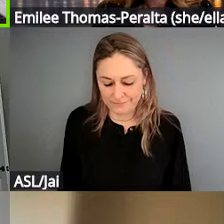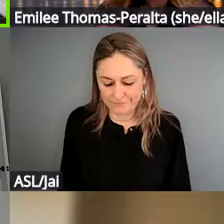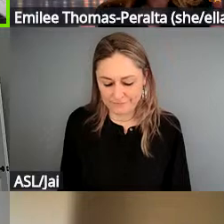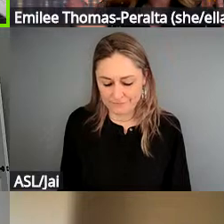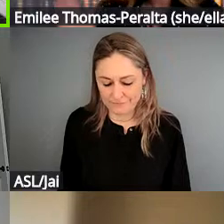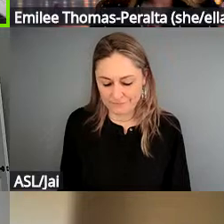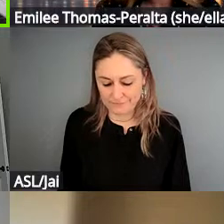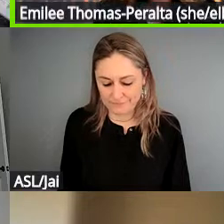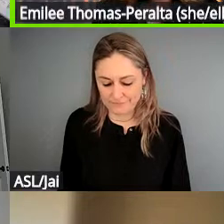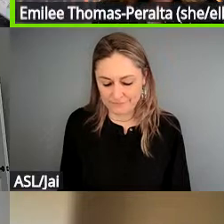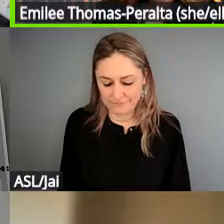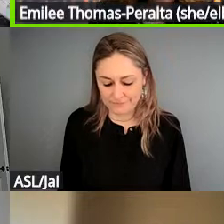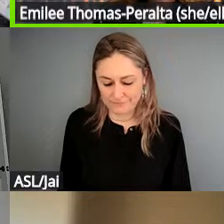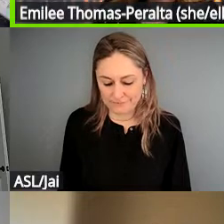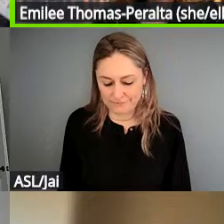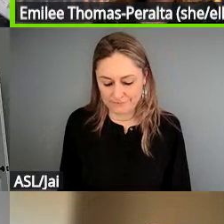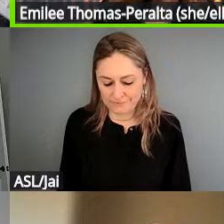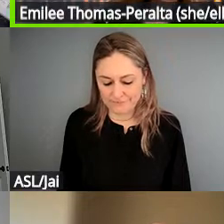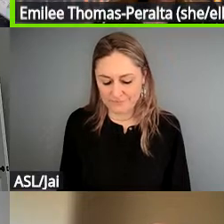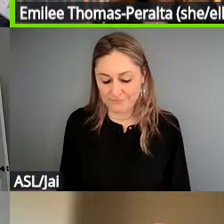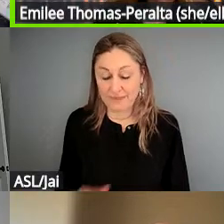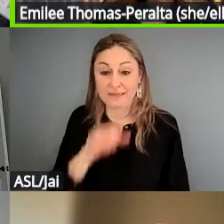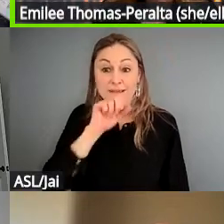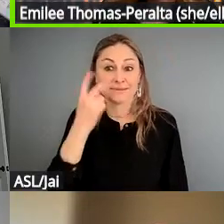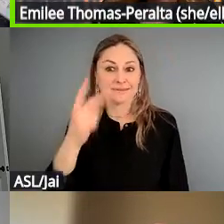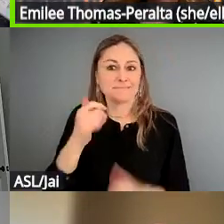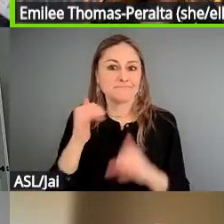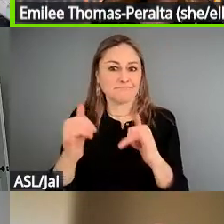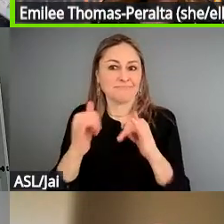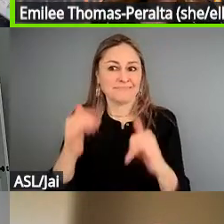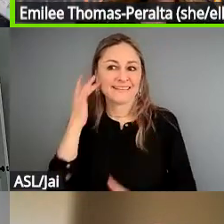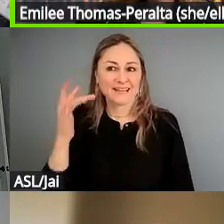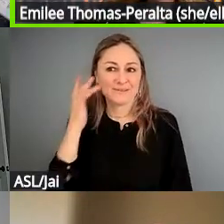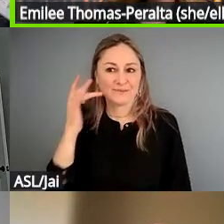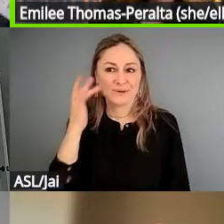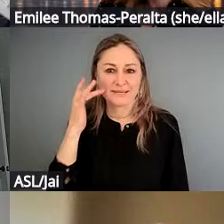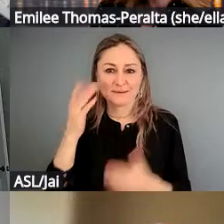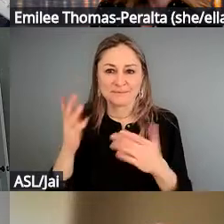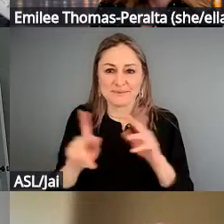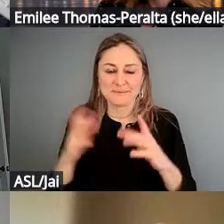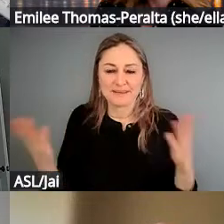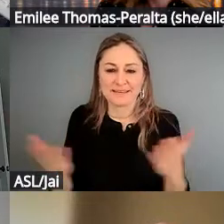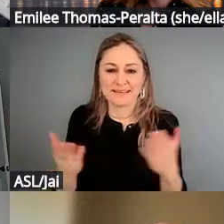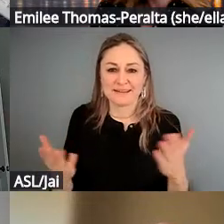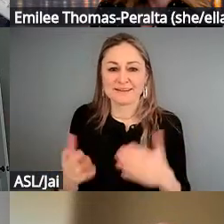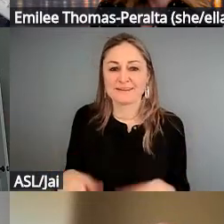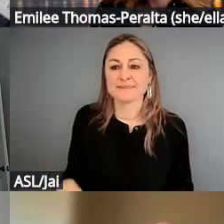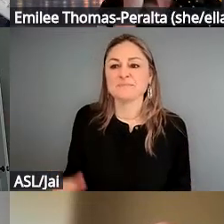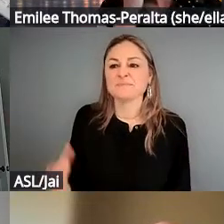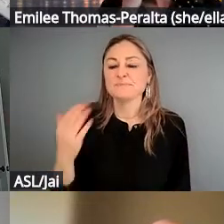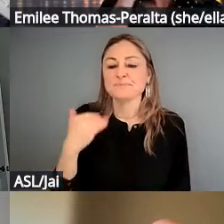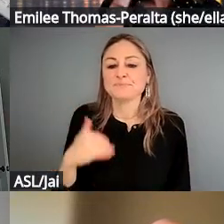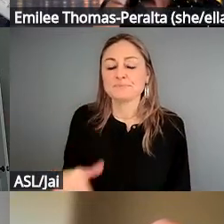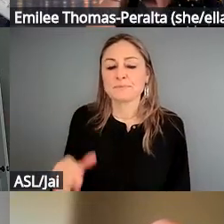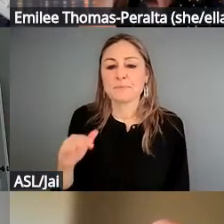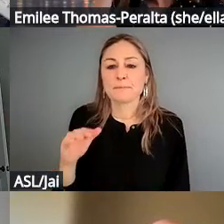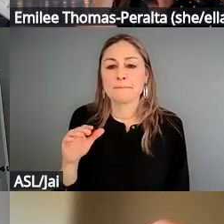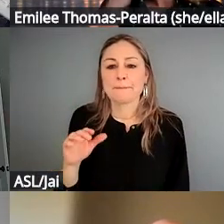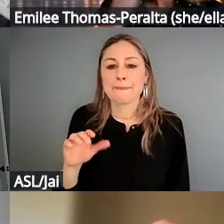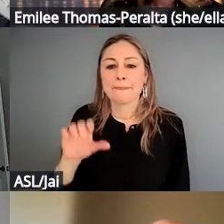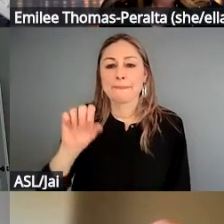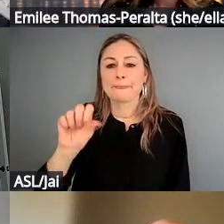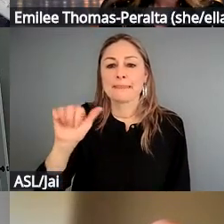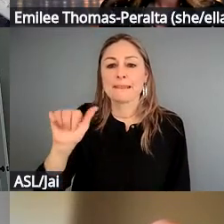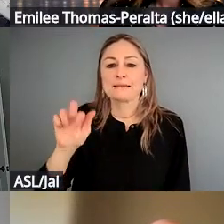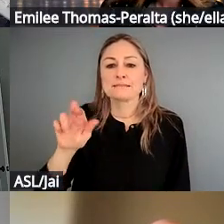Like to see lots of my fellow Californians here. Serena and then Holly. I'm Serena Stoudemire Wesley,